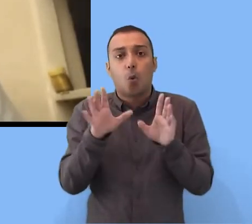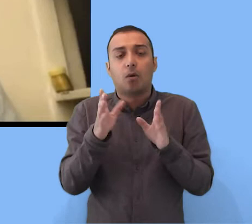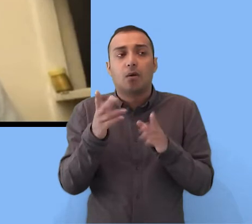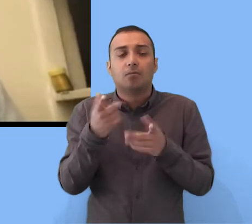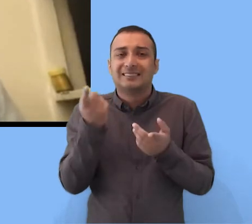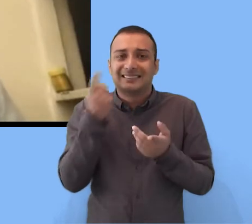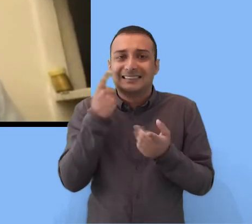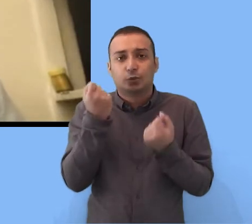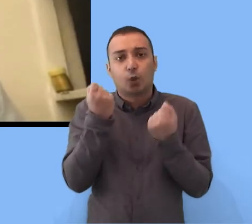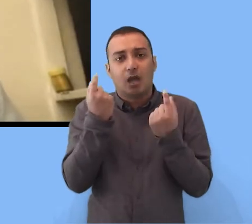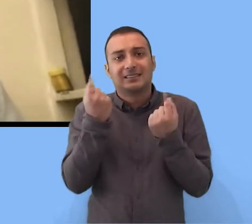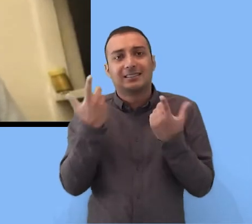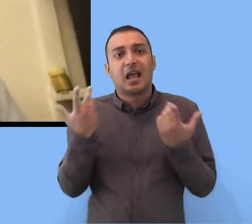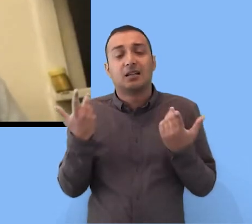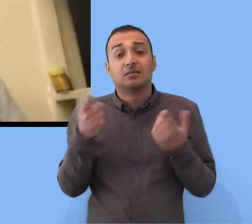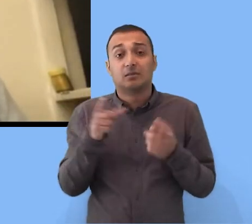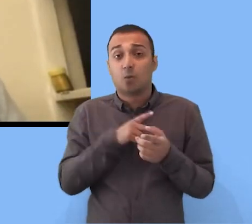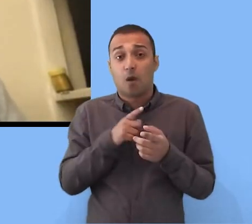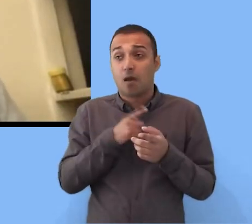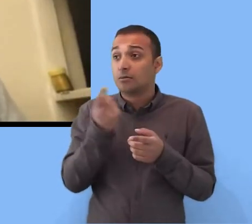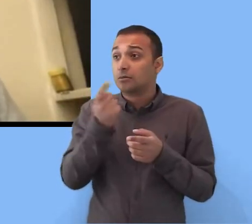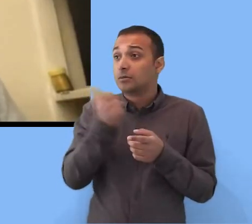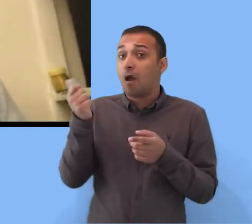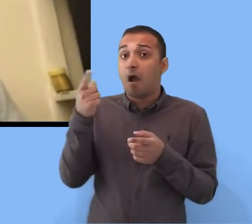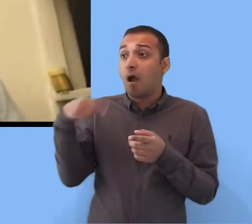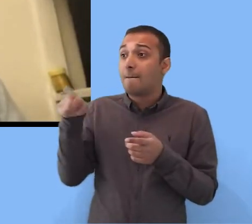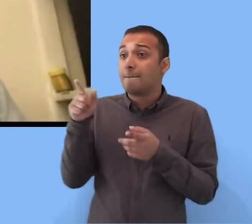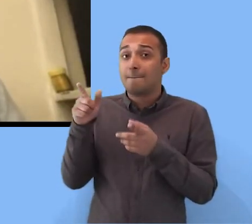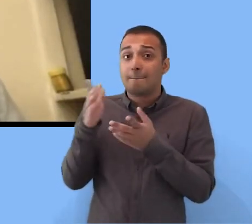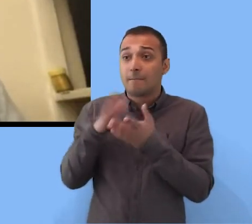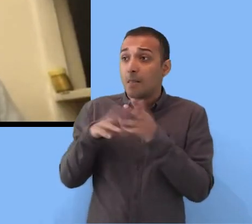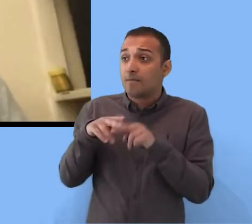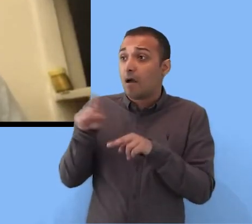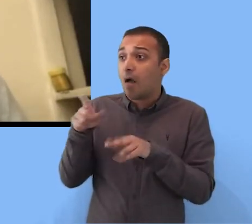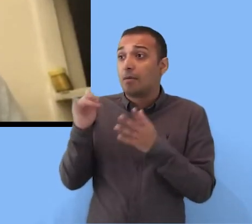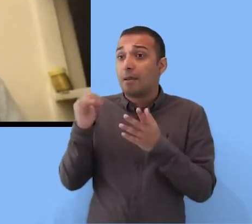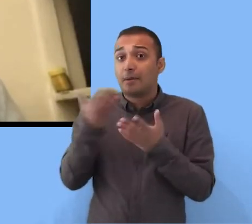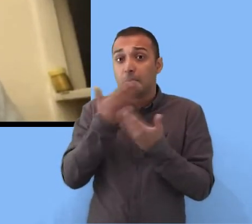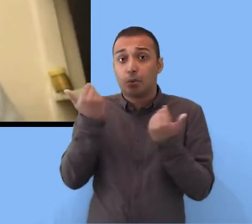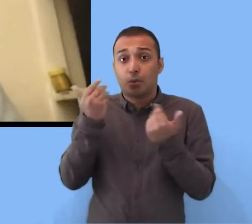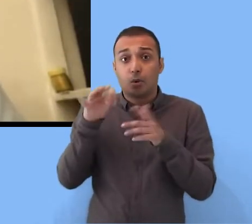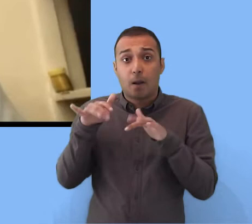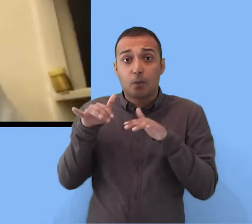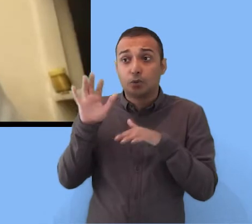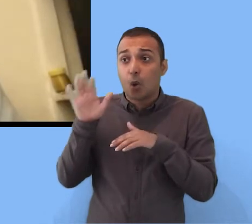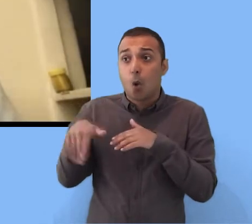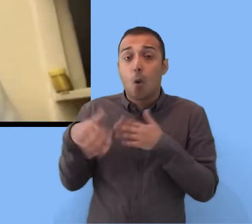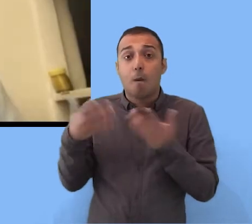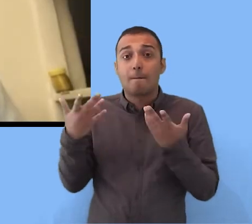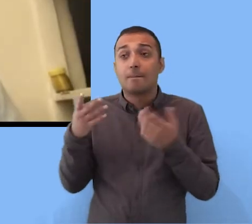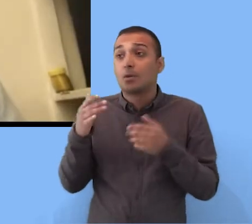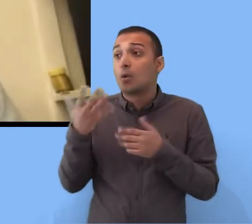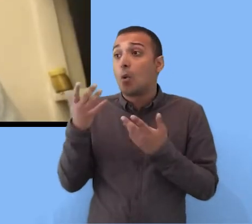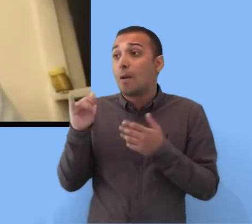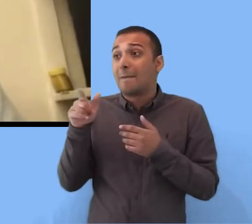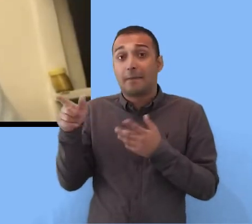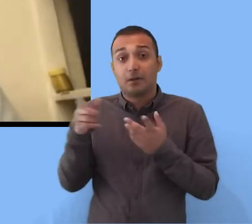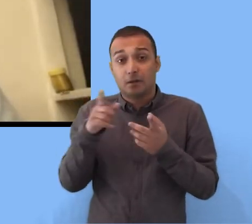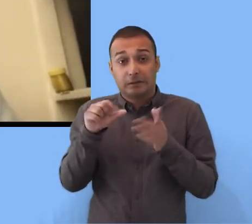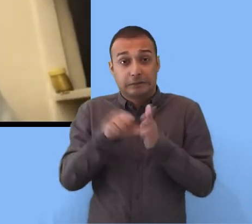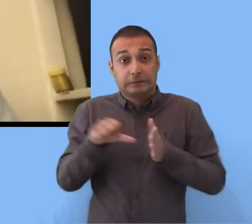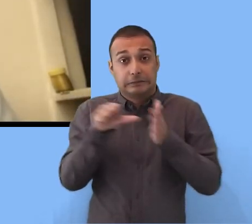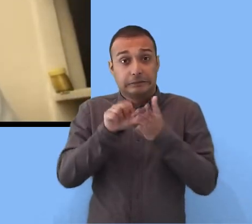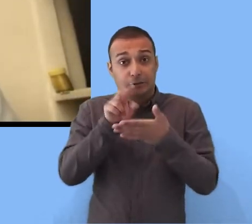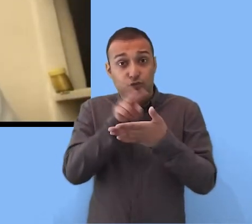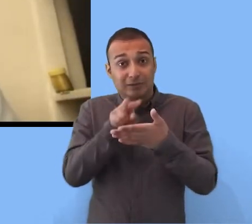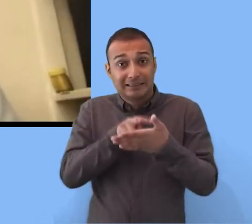because like a lot of parents may not be computer literate or have a computer at home, or maybe literate in general. So we